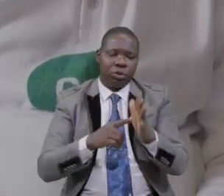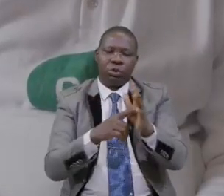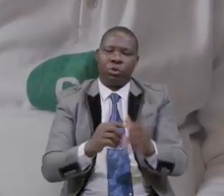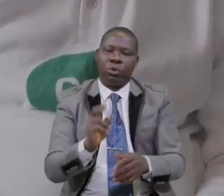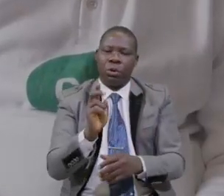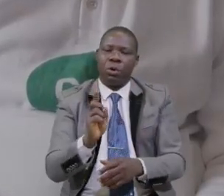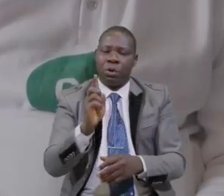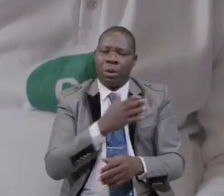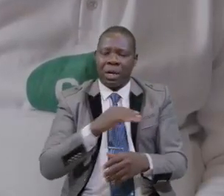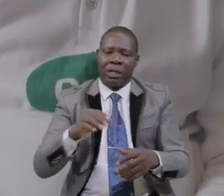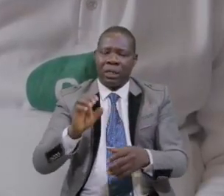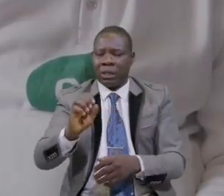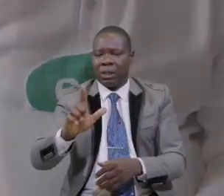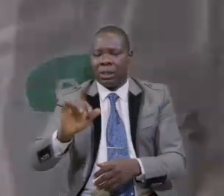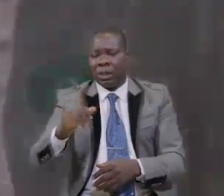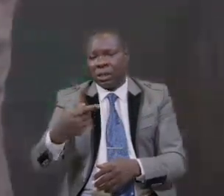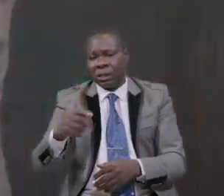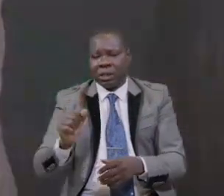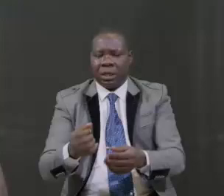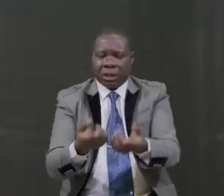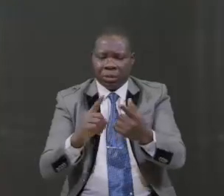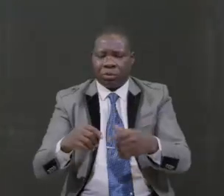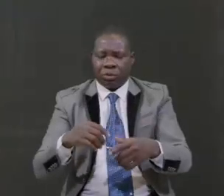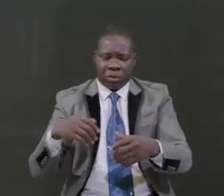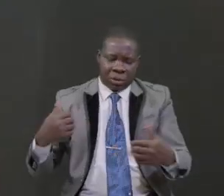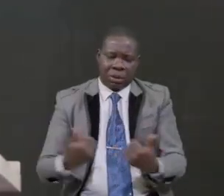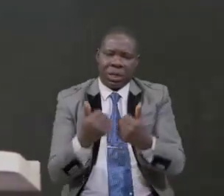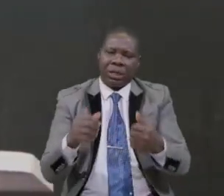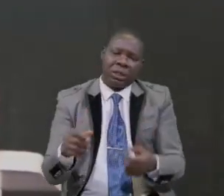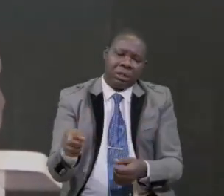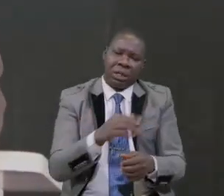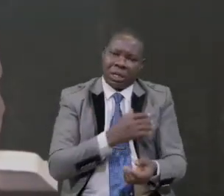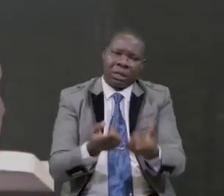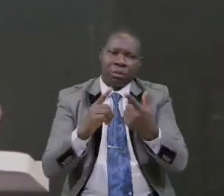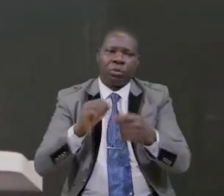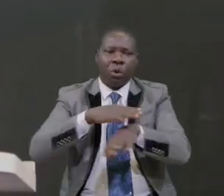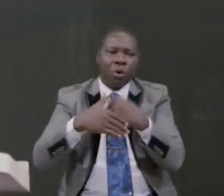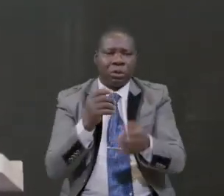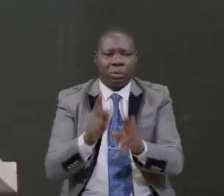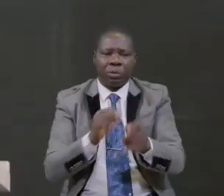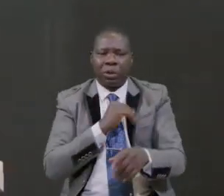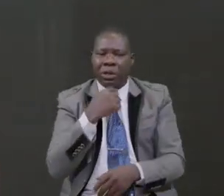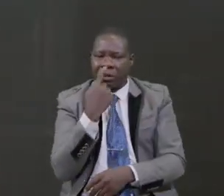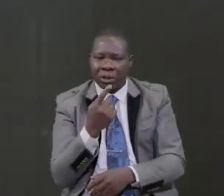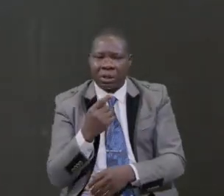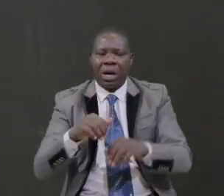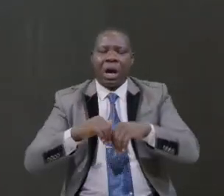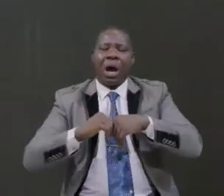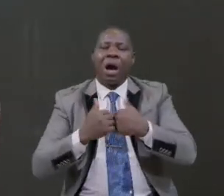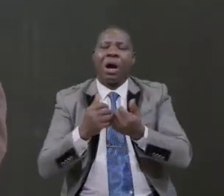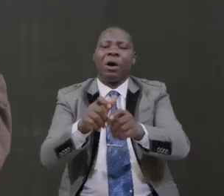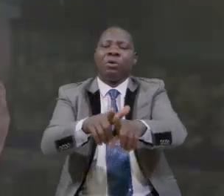Elijah came unto all the people and said, how long will you